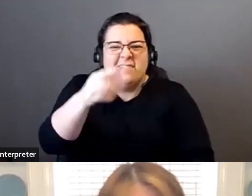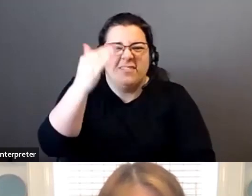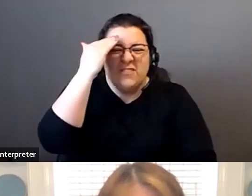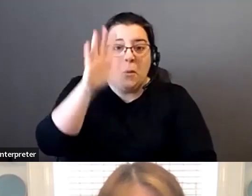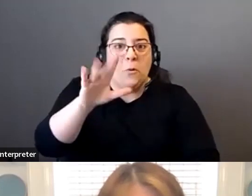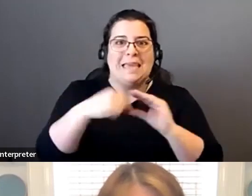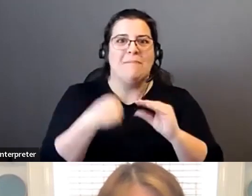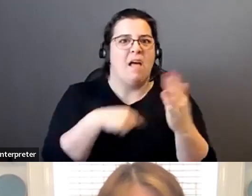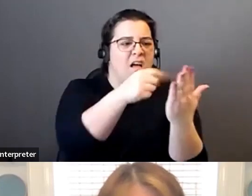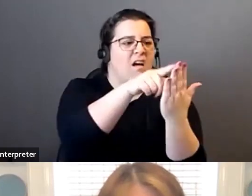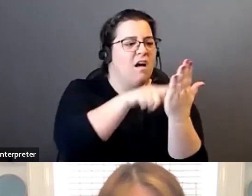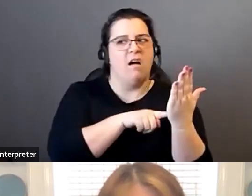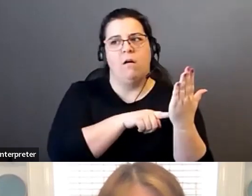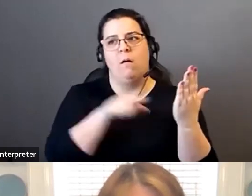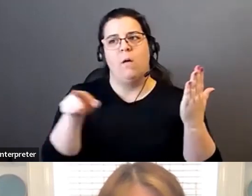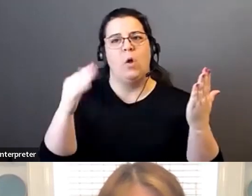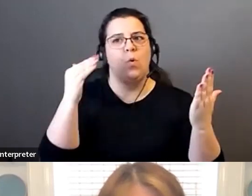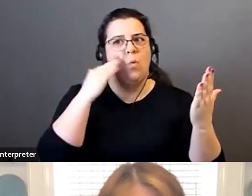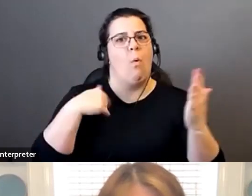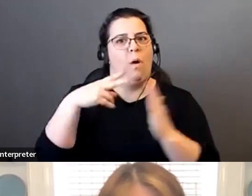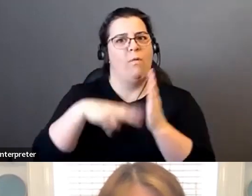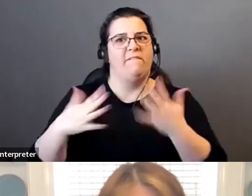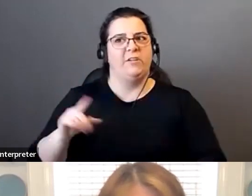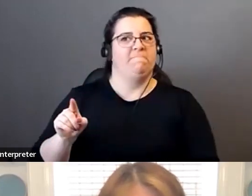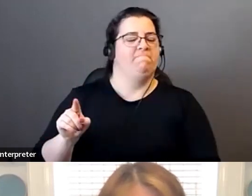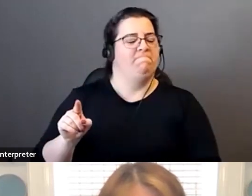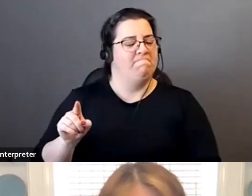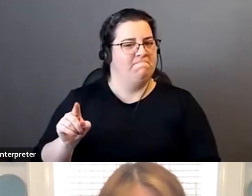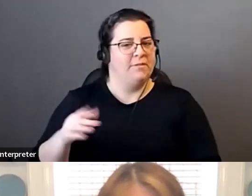one likes to read receipts. So they're tracking me. Okay.